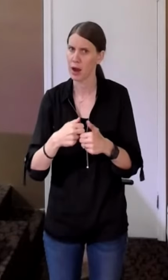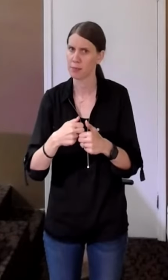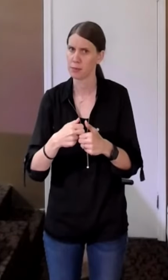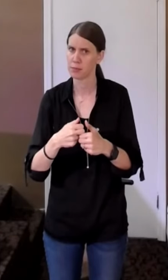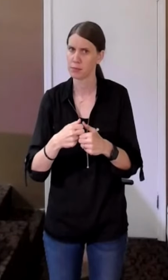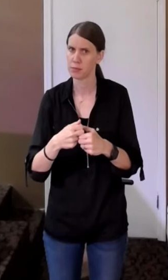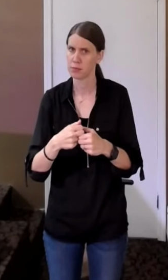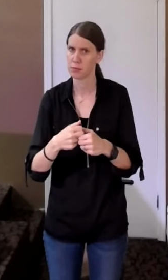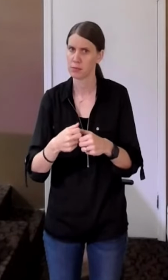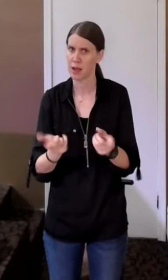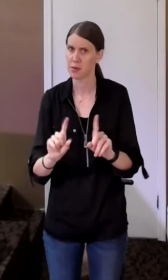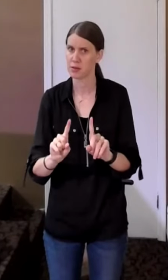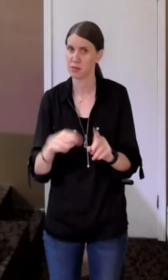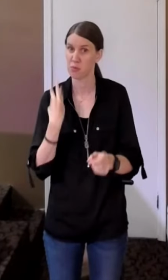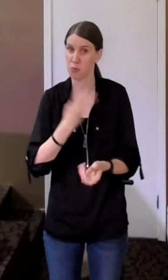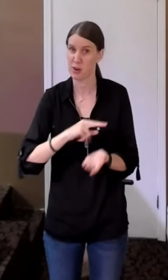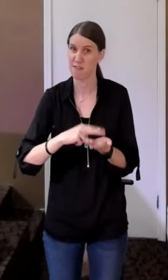we fail.